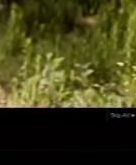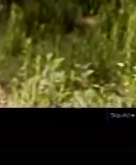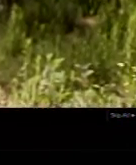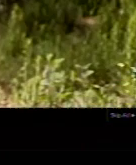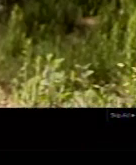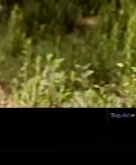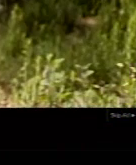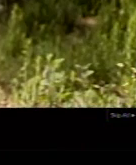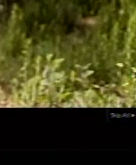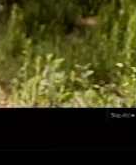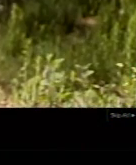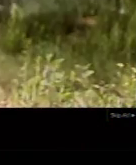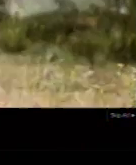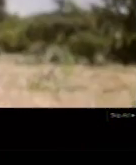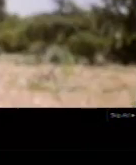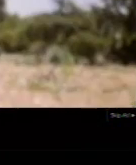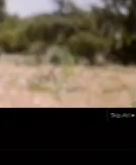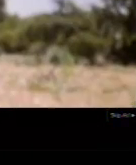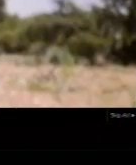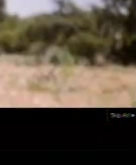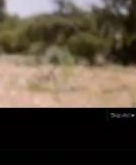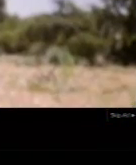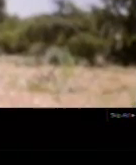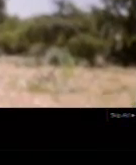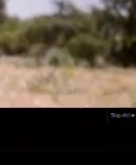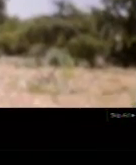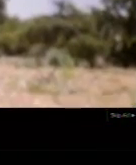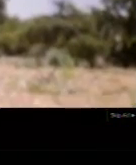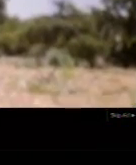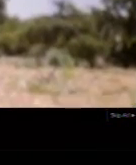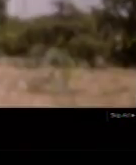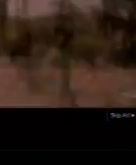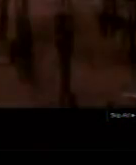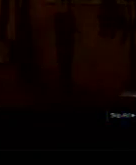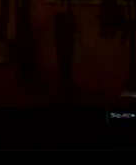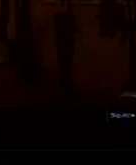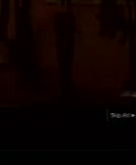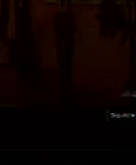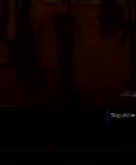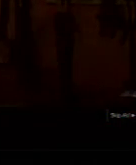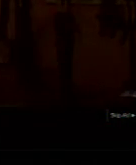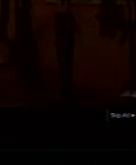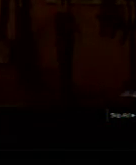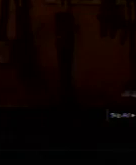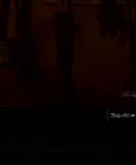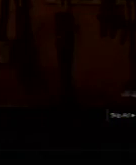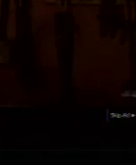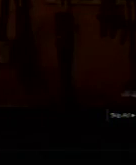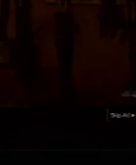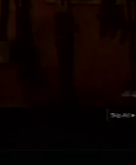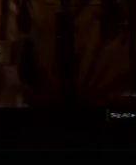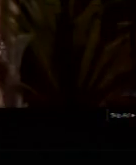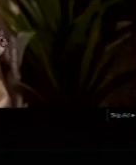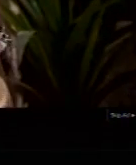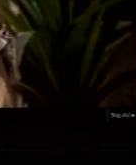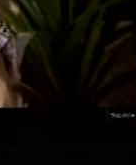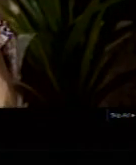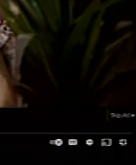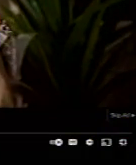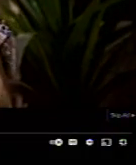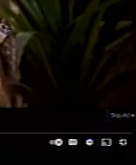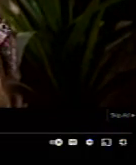to concentrate our gaze through the midst of time, through the lens of Scripture, and use our